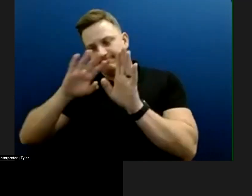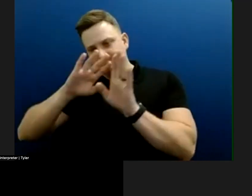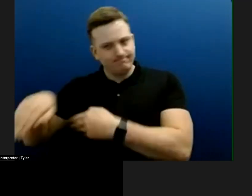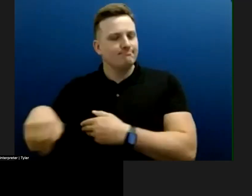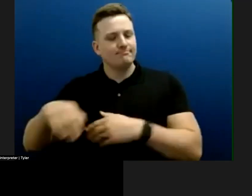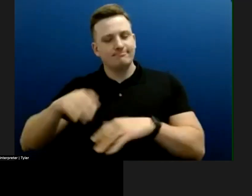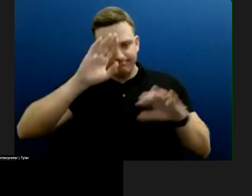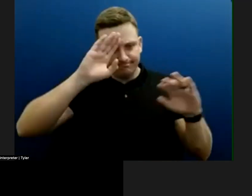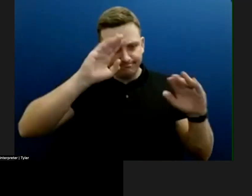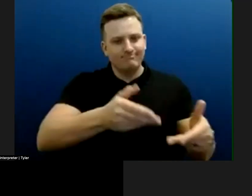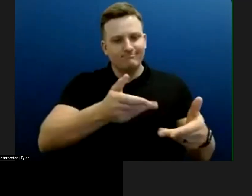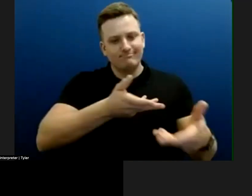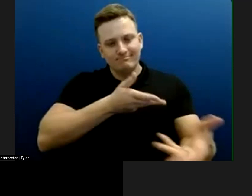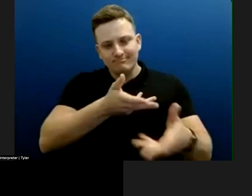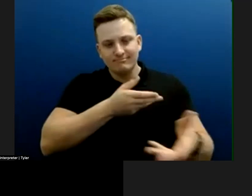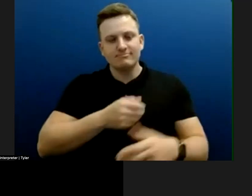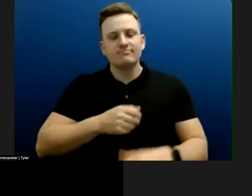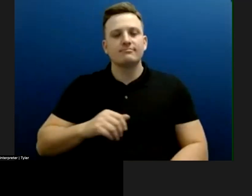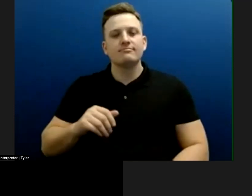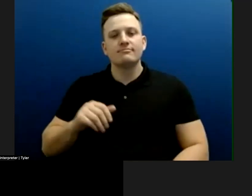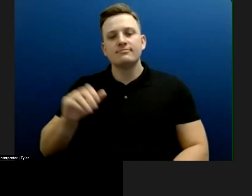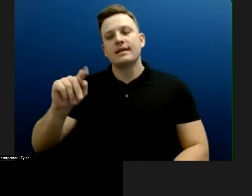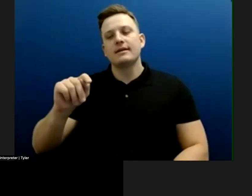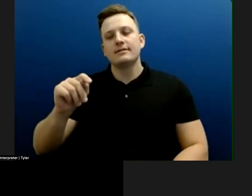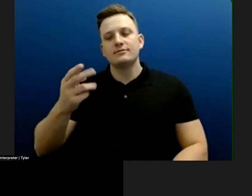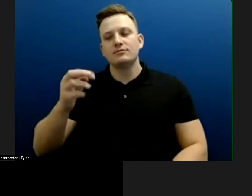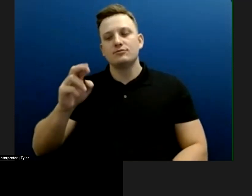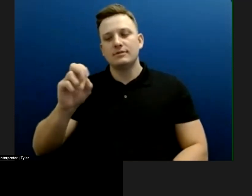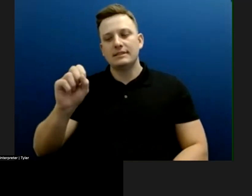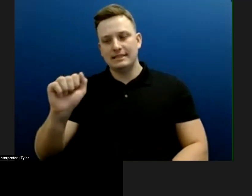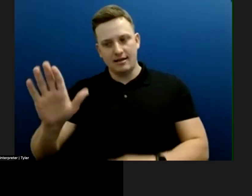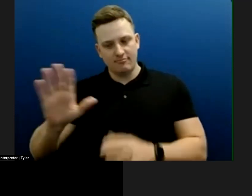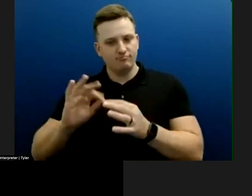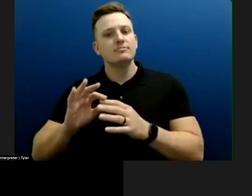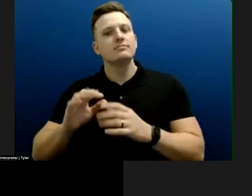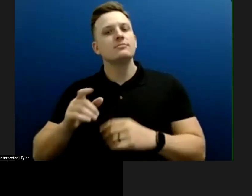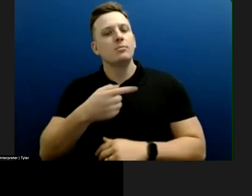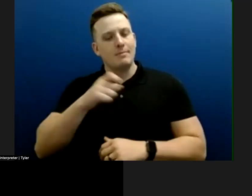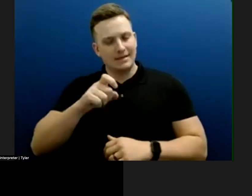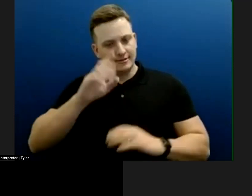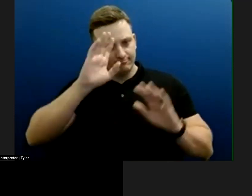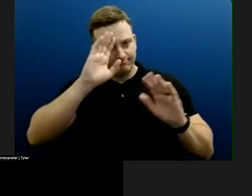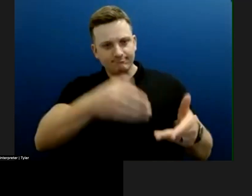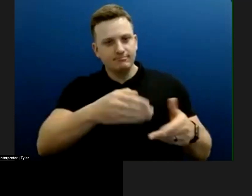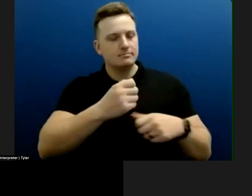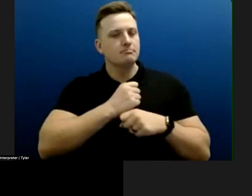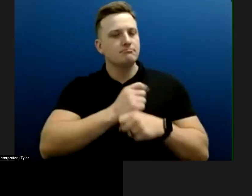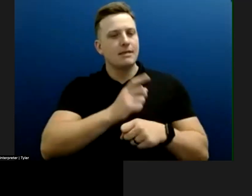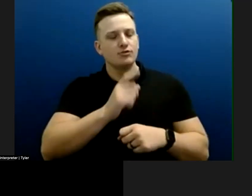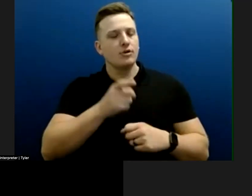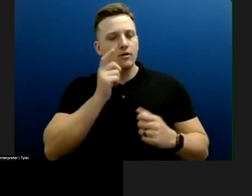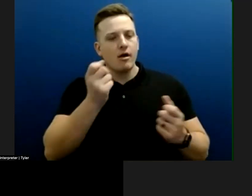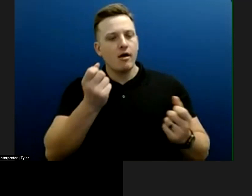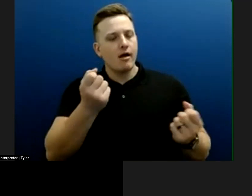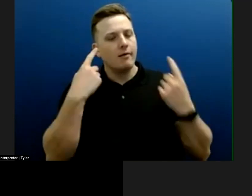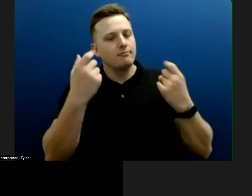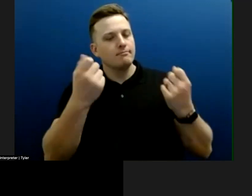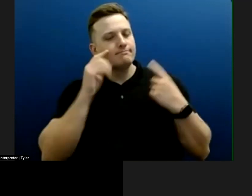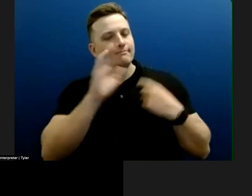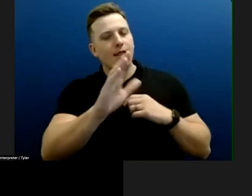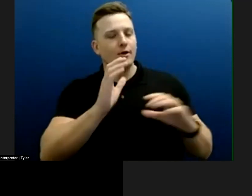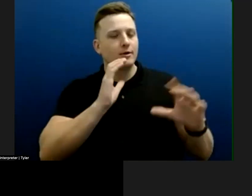comment, perhaps, one must always be on task to ensure the communications are not missed. The slightest glance,